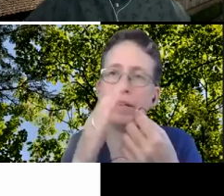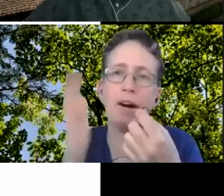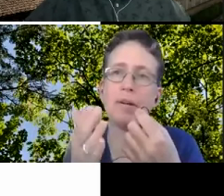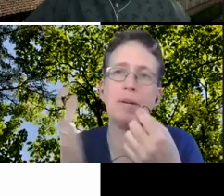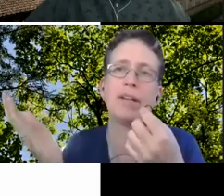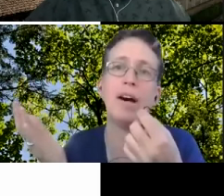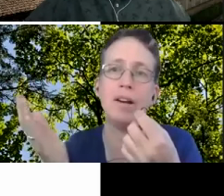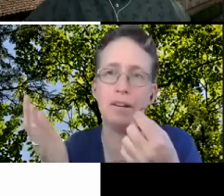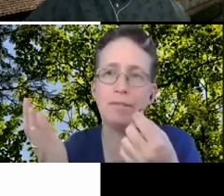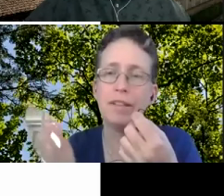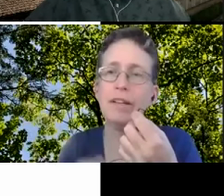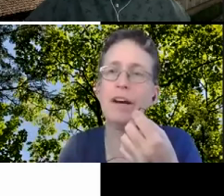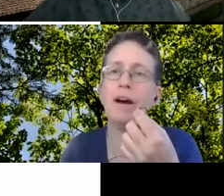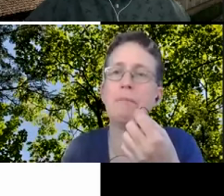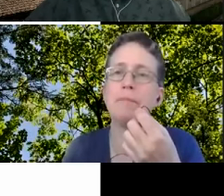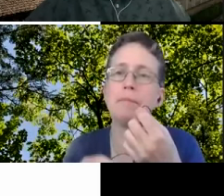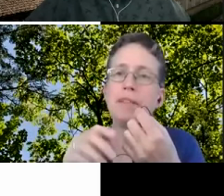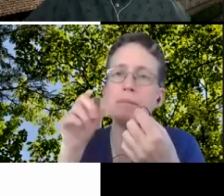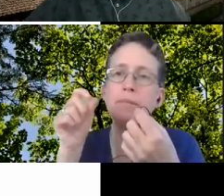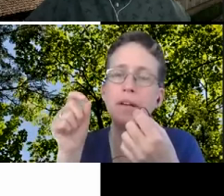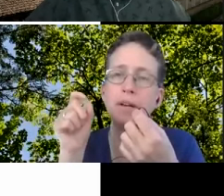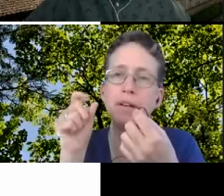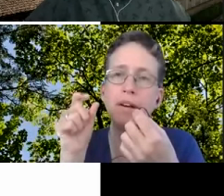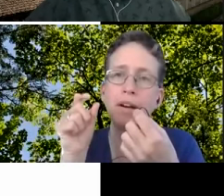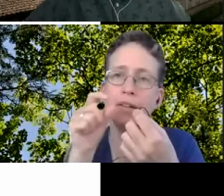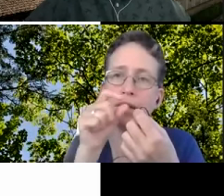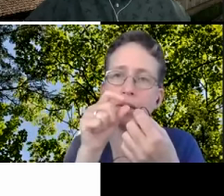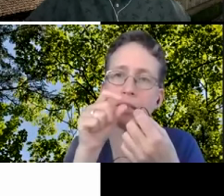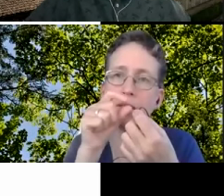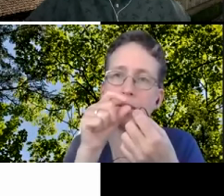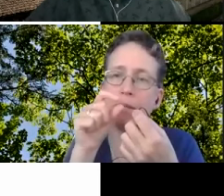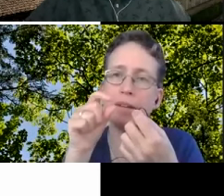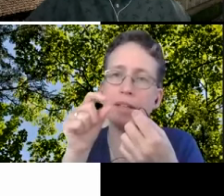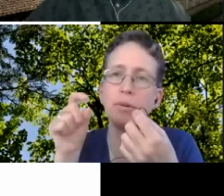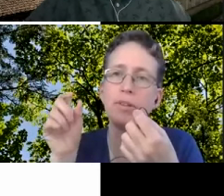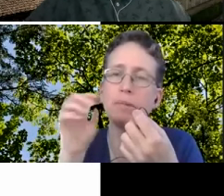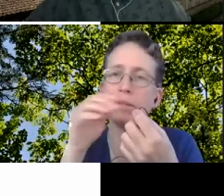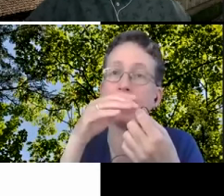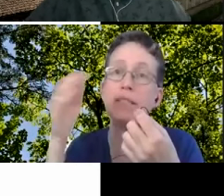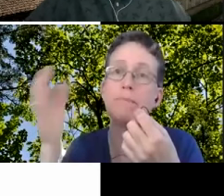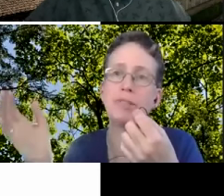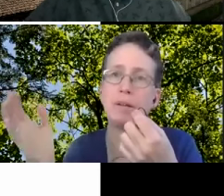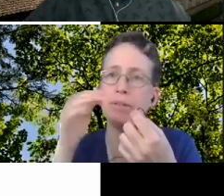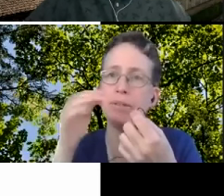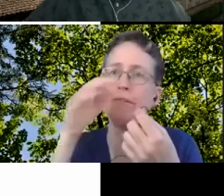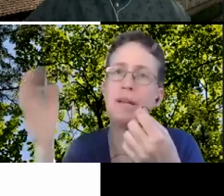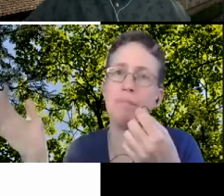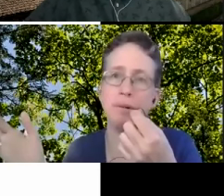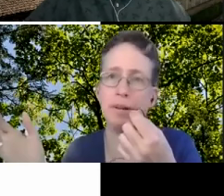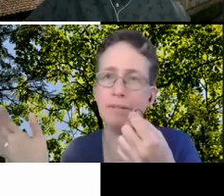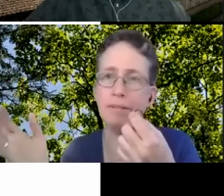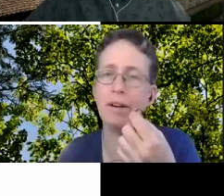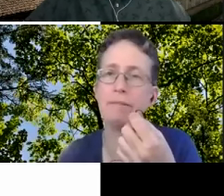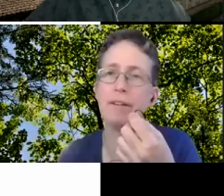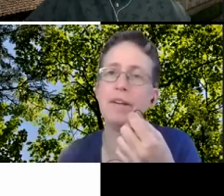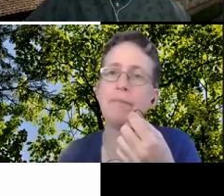urban not urban cutoff. But we talk about things more in terms of like a spectrum, a sort of